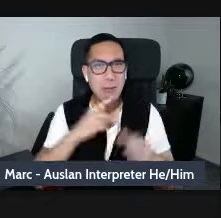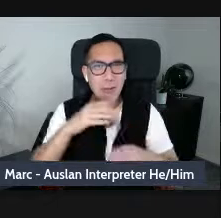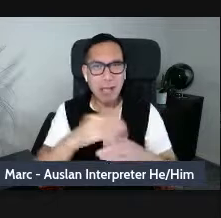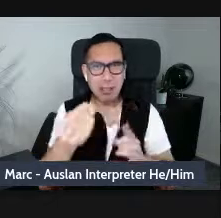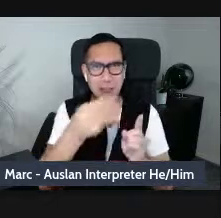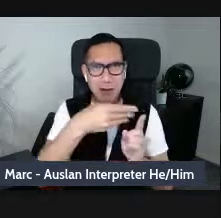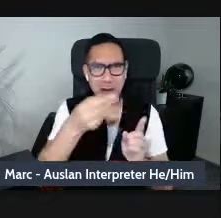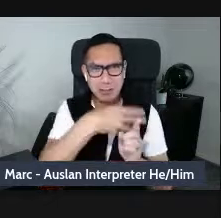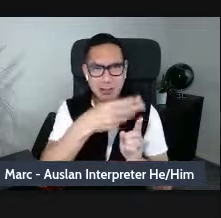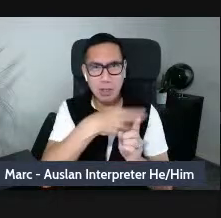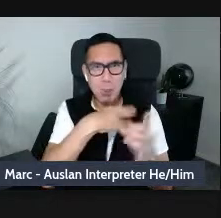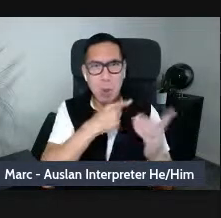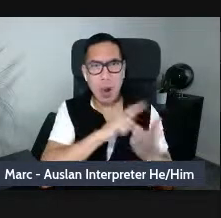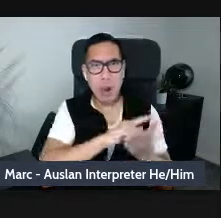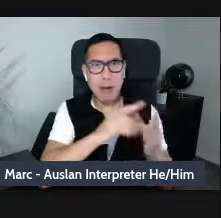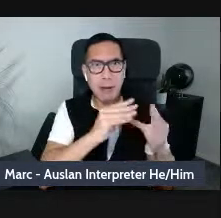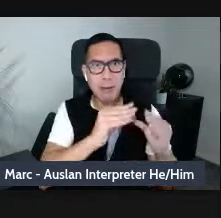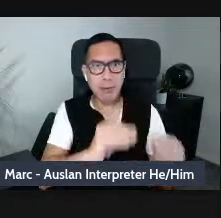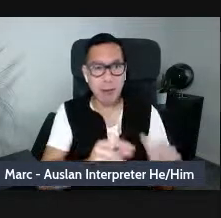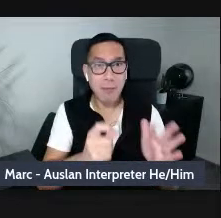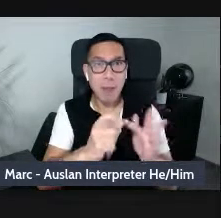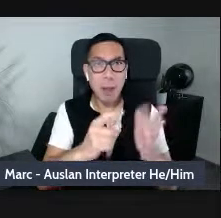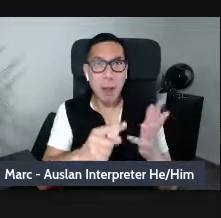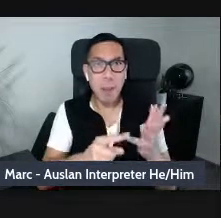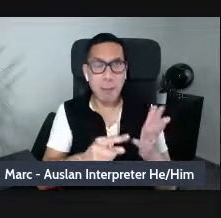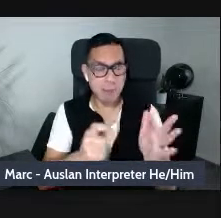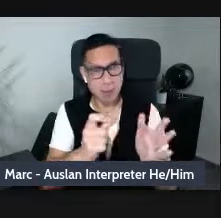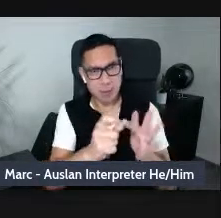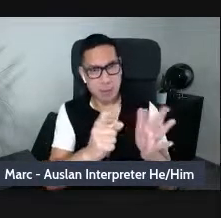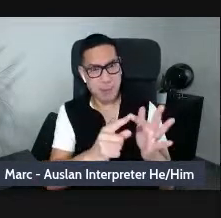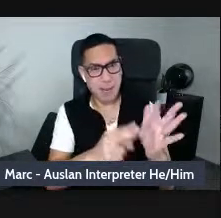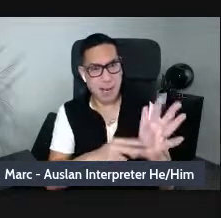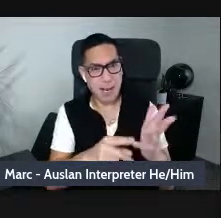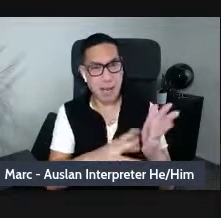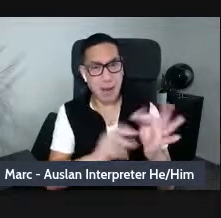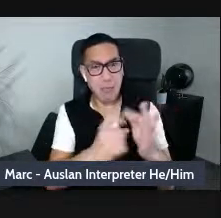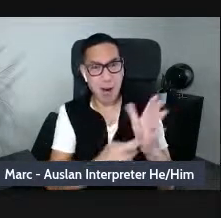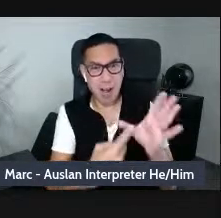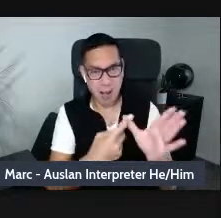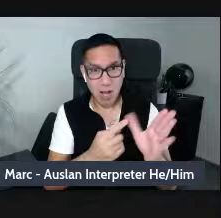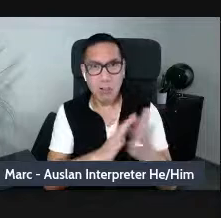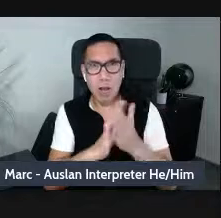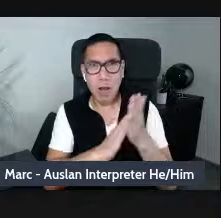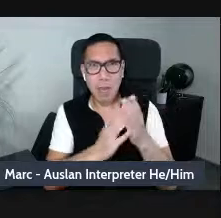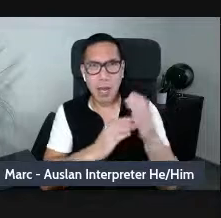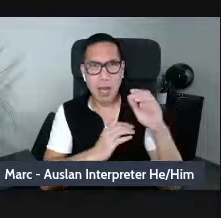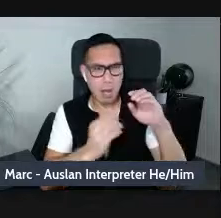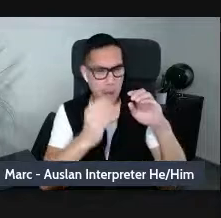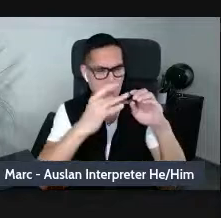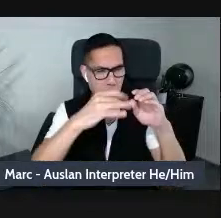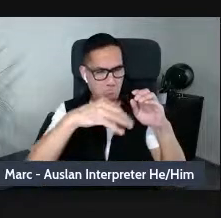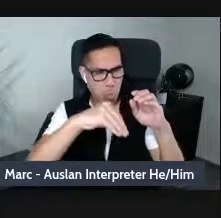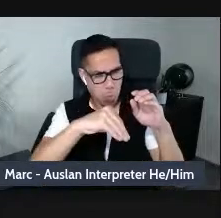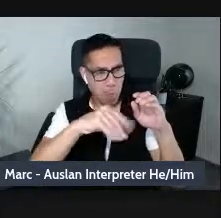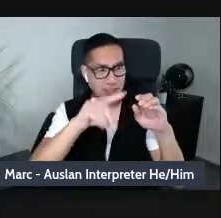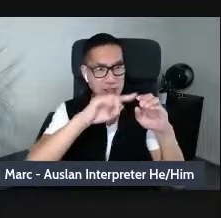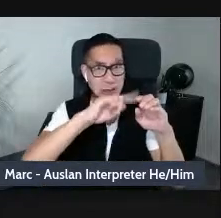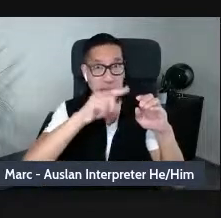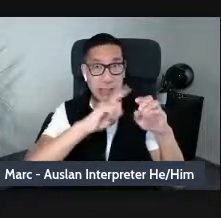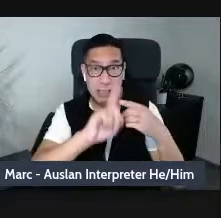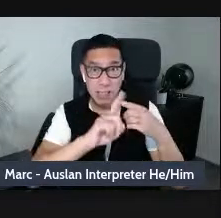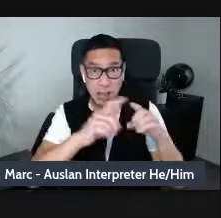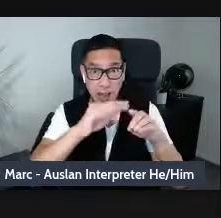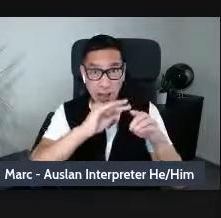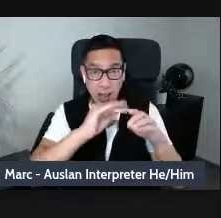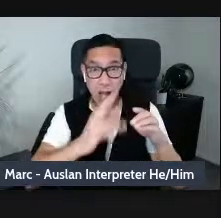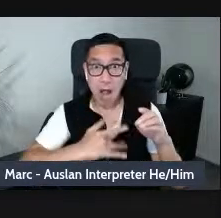the penumbral tissue, so that tissue that's surrounding the core, to sort of stay alive after the stroke. But if